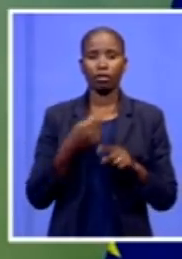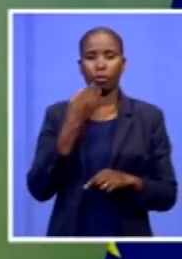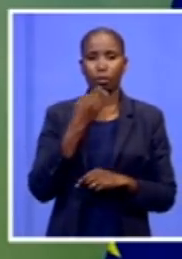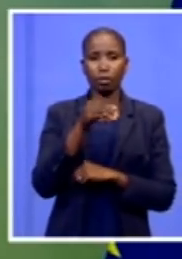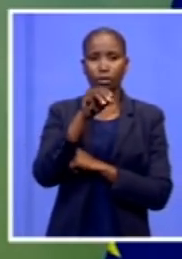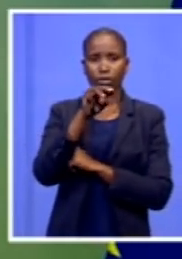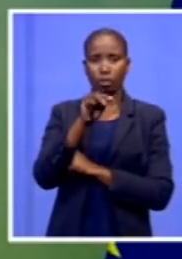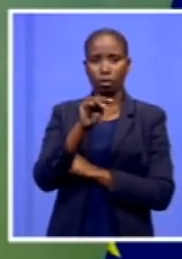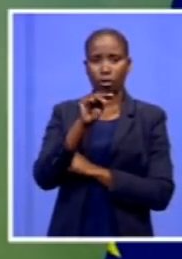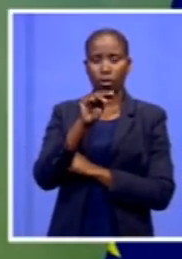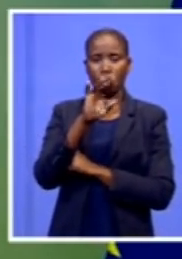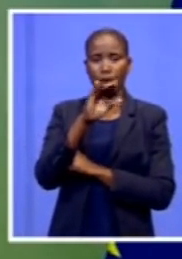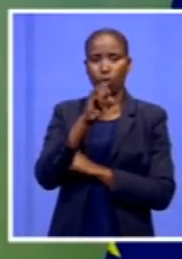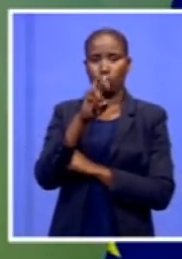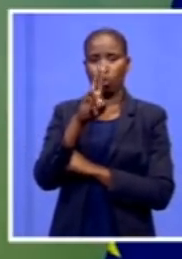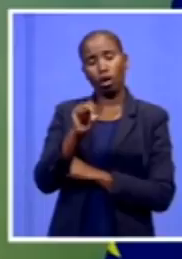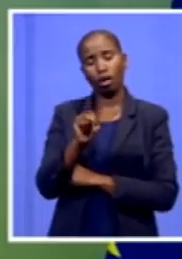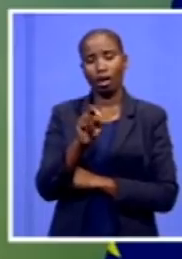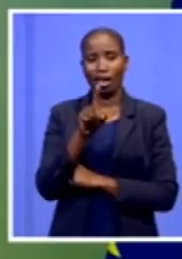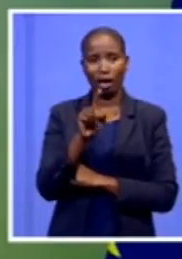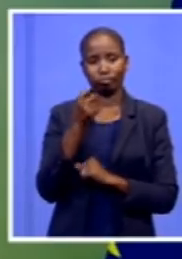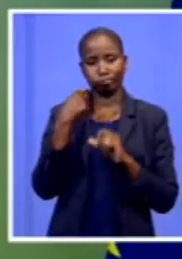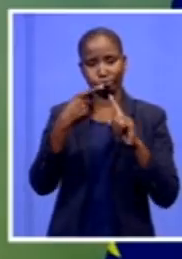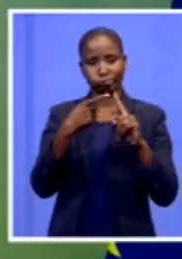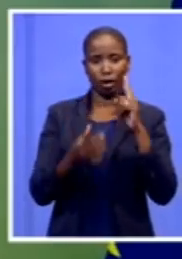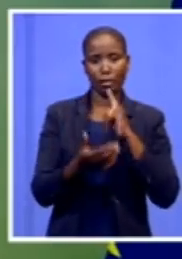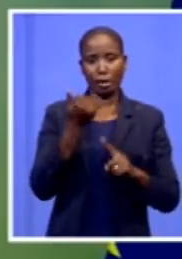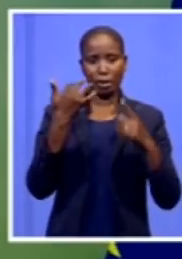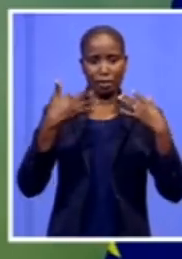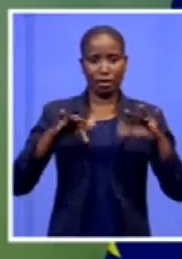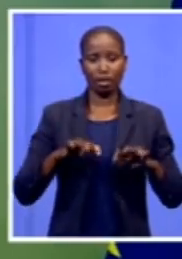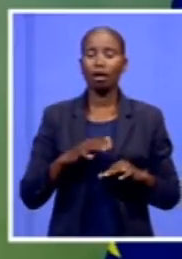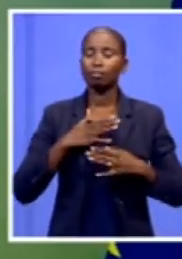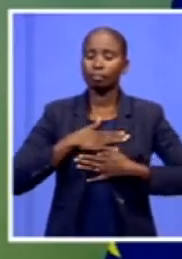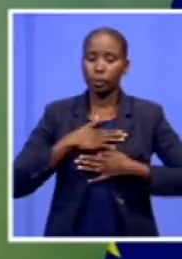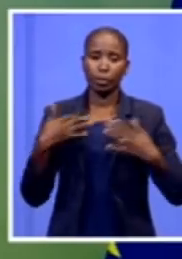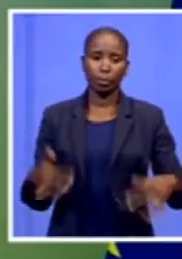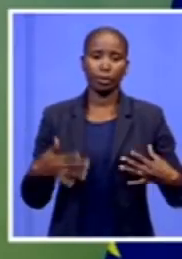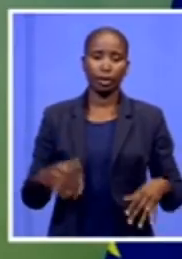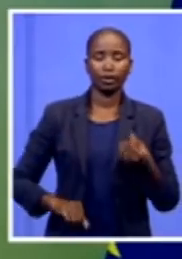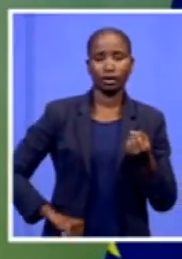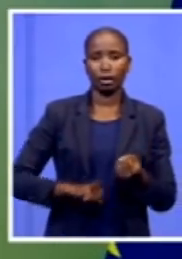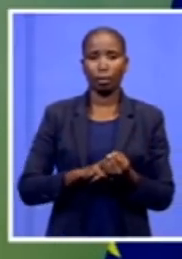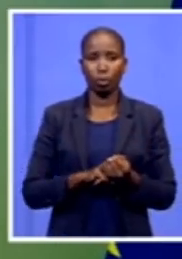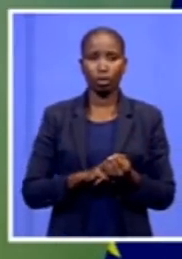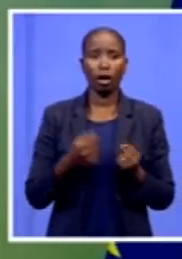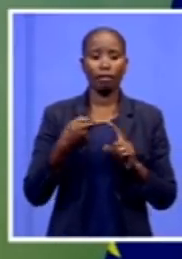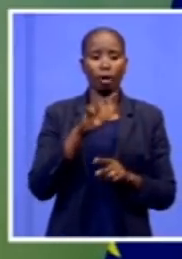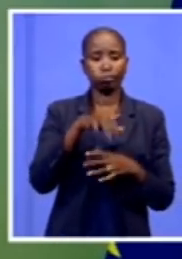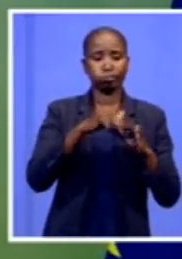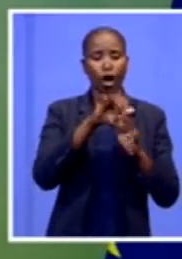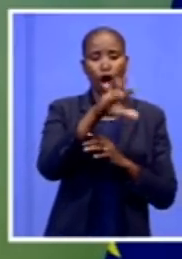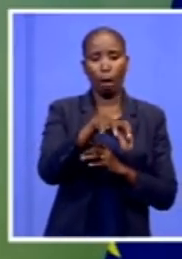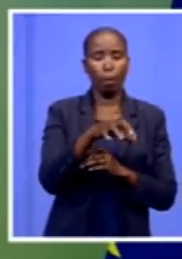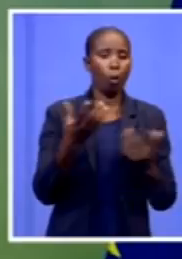process. And we very much appreciate the strong support for the hub from Belgium, Canada, the European